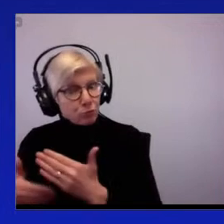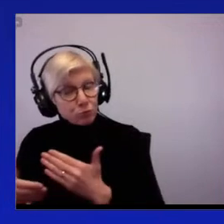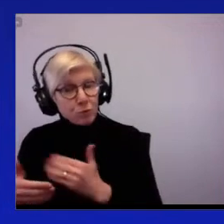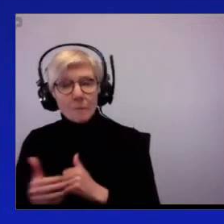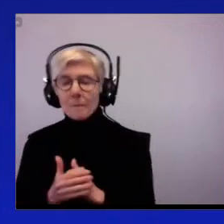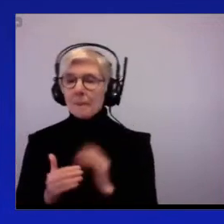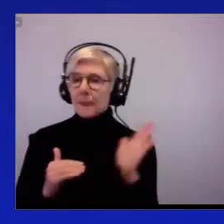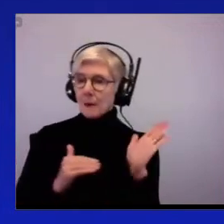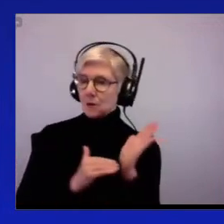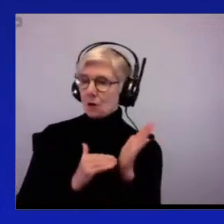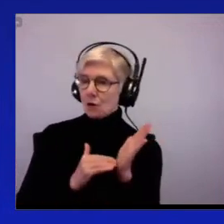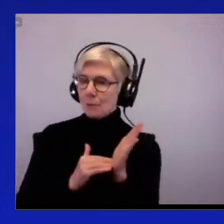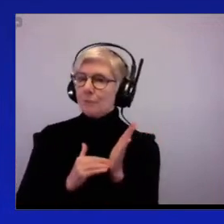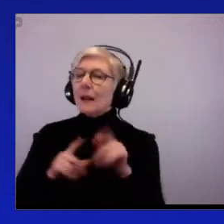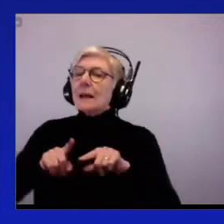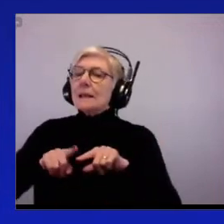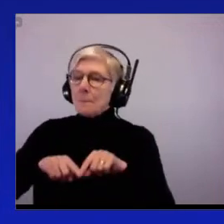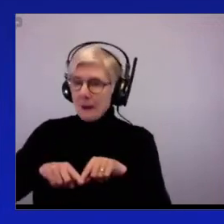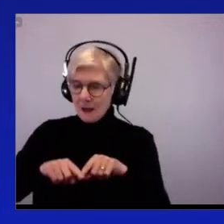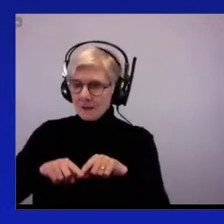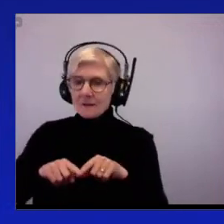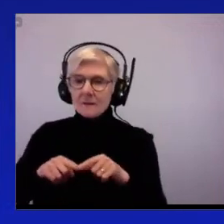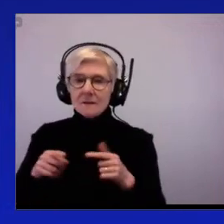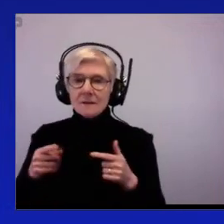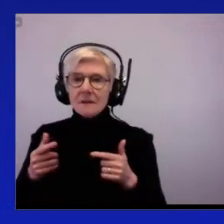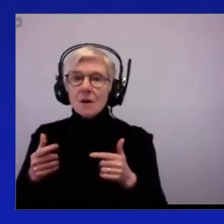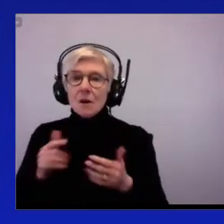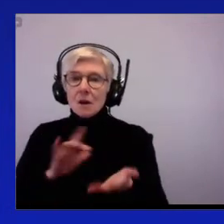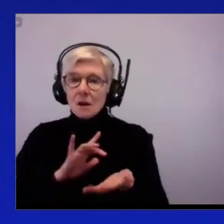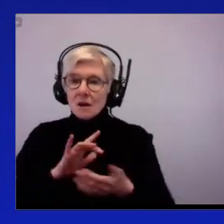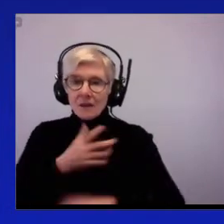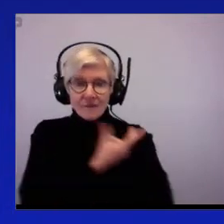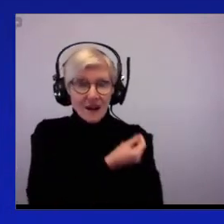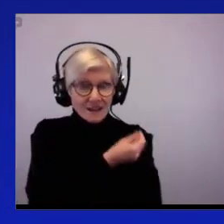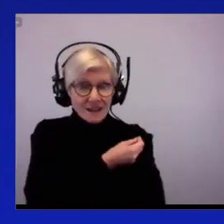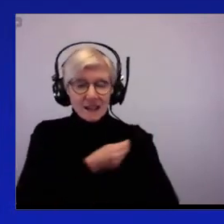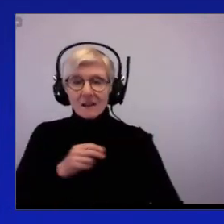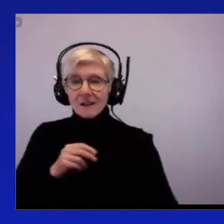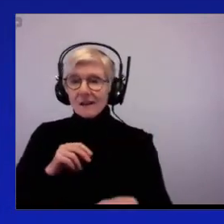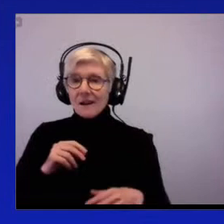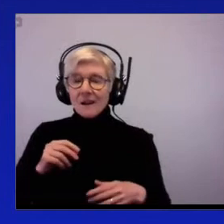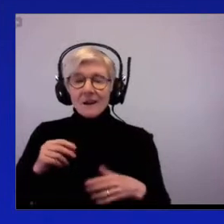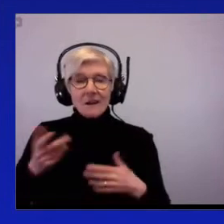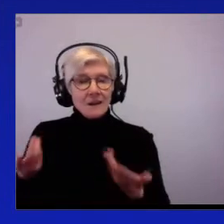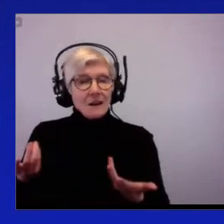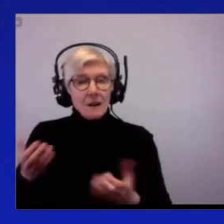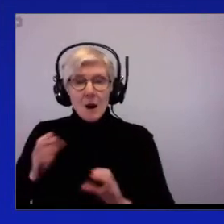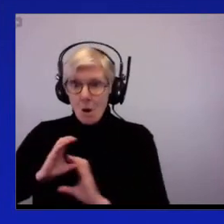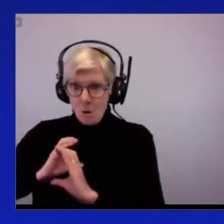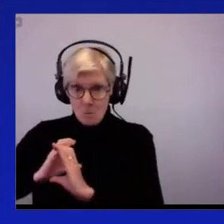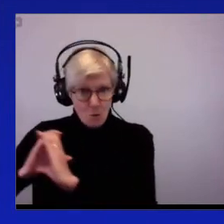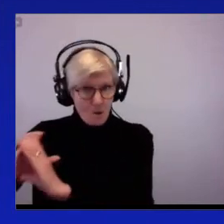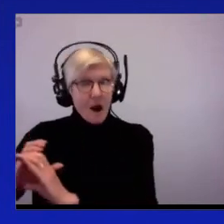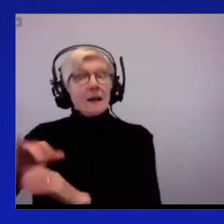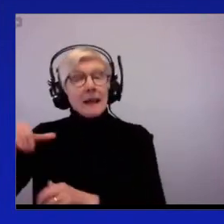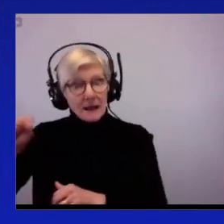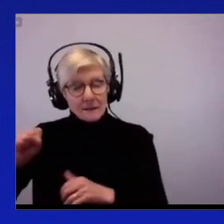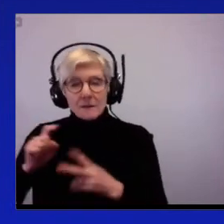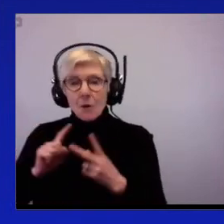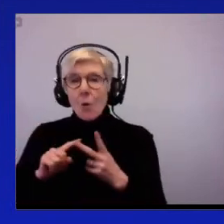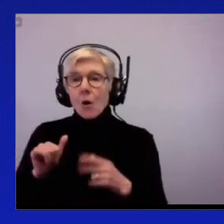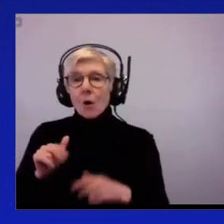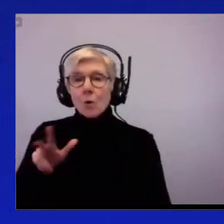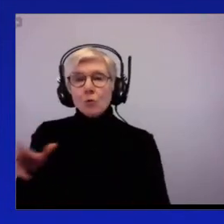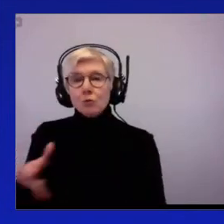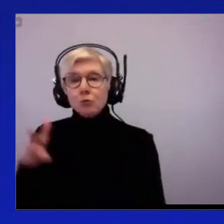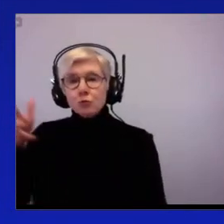It will depend on which vaccines we have to use. So Mr. Demonte has described mobile options, also roving options, where we